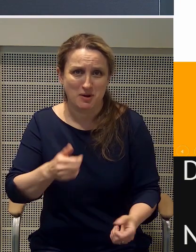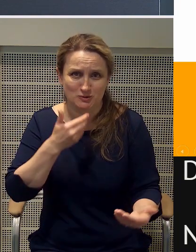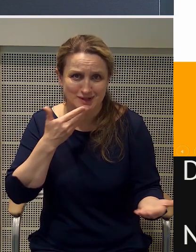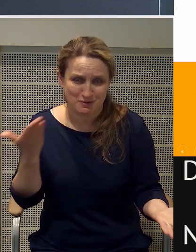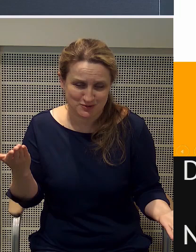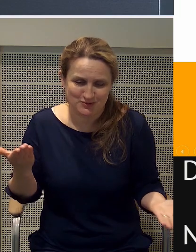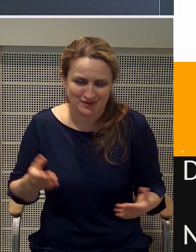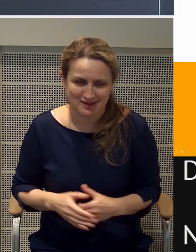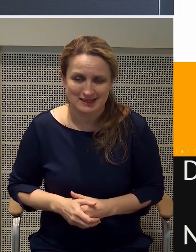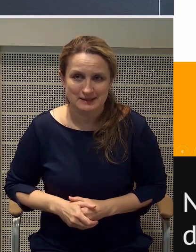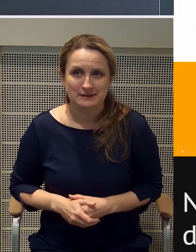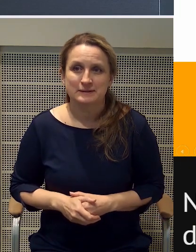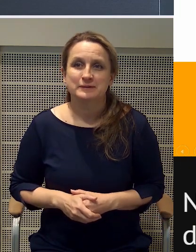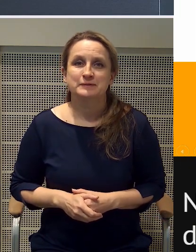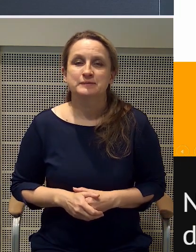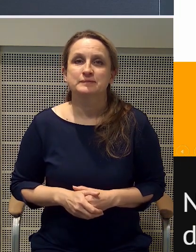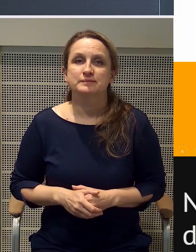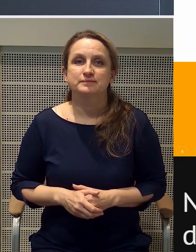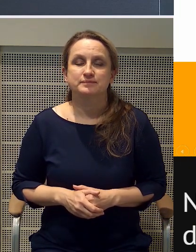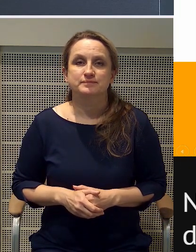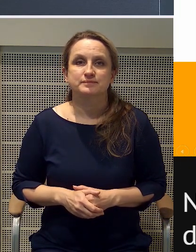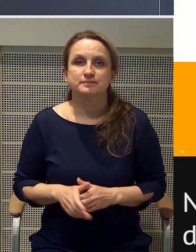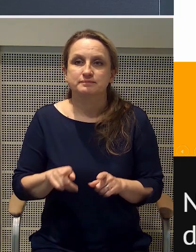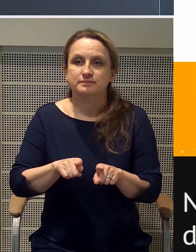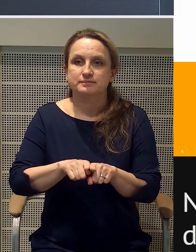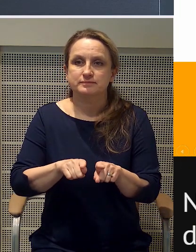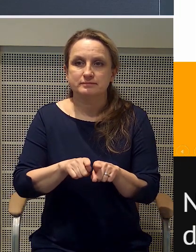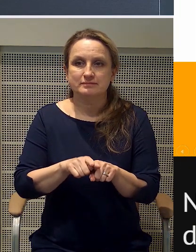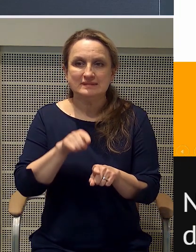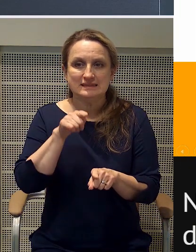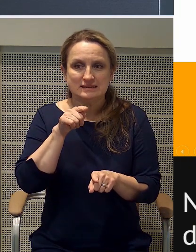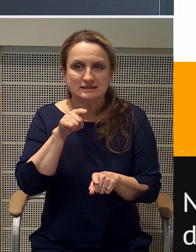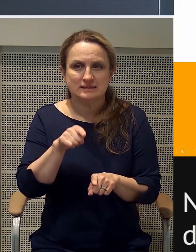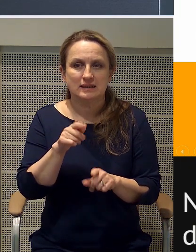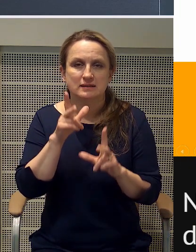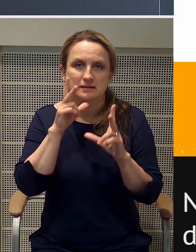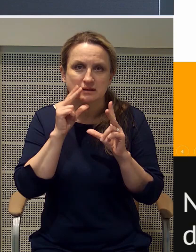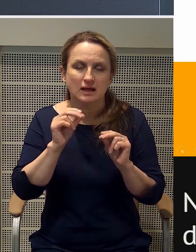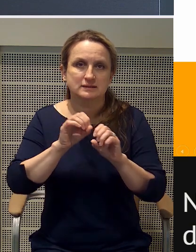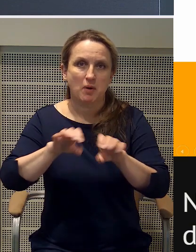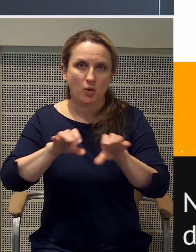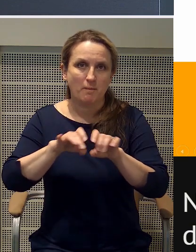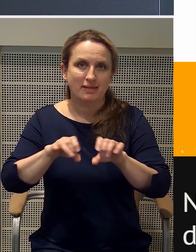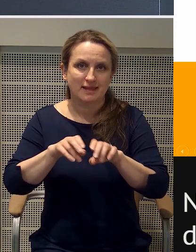And they didn't really have any alternatives, so they just have to fight for it.